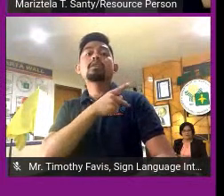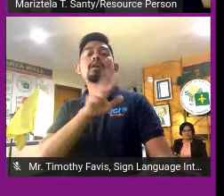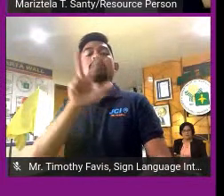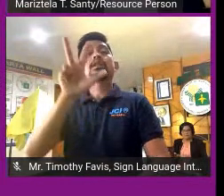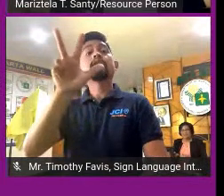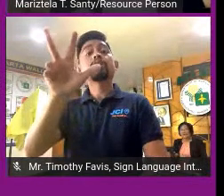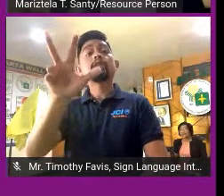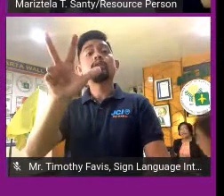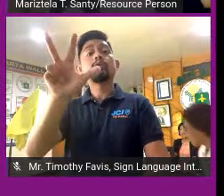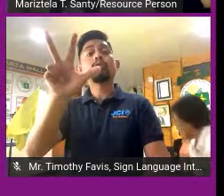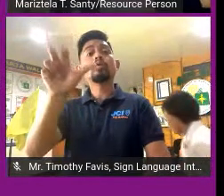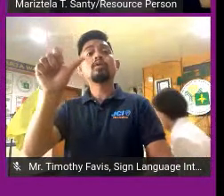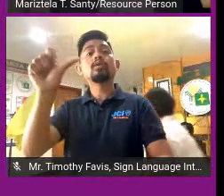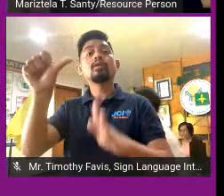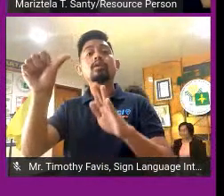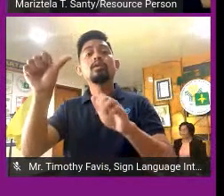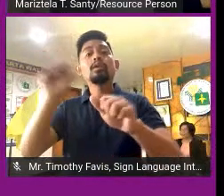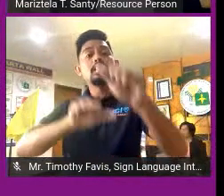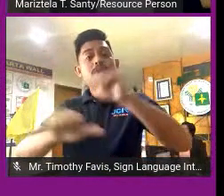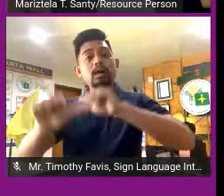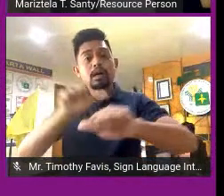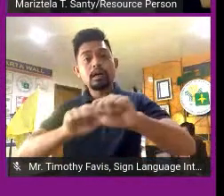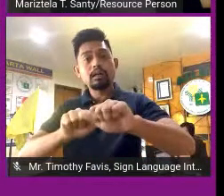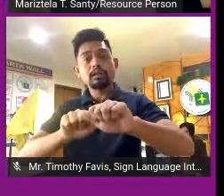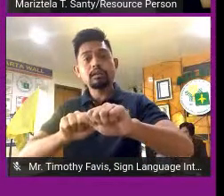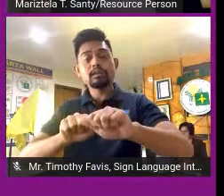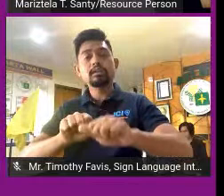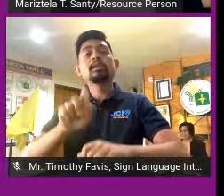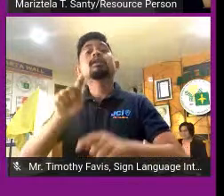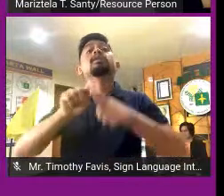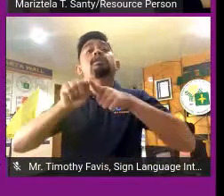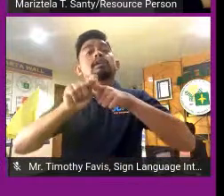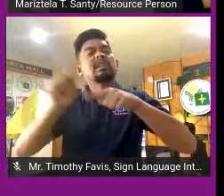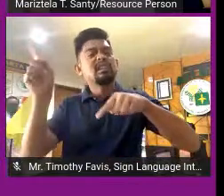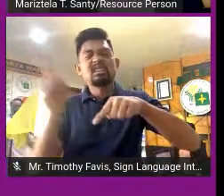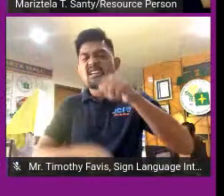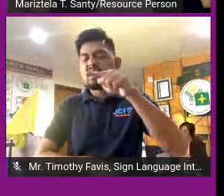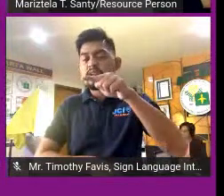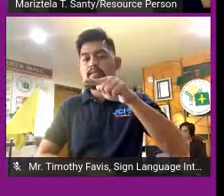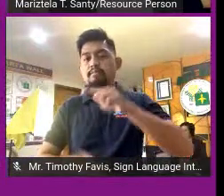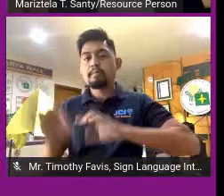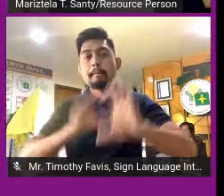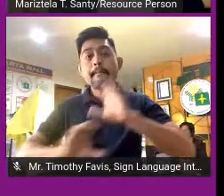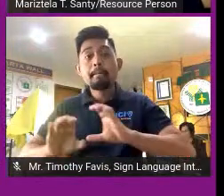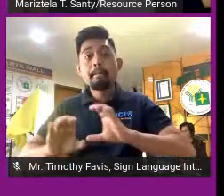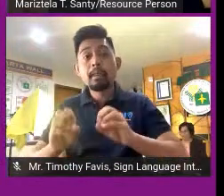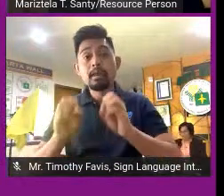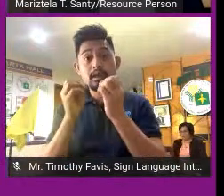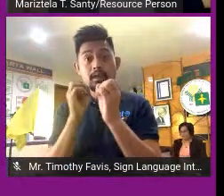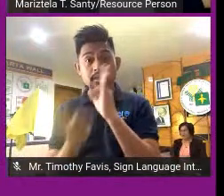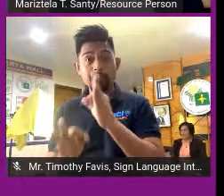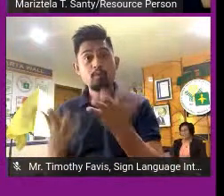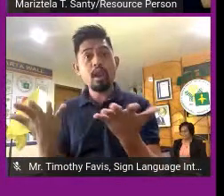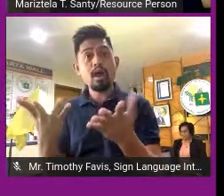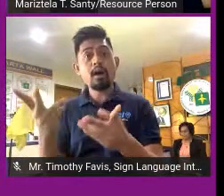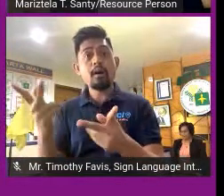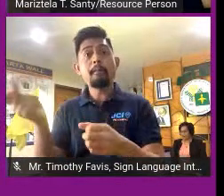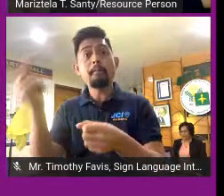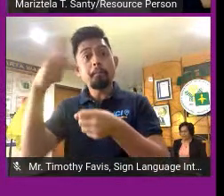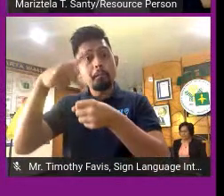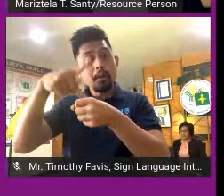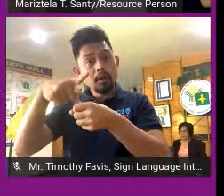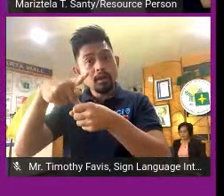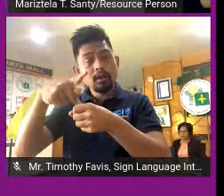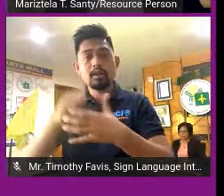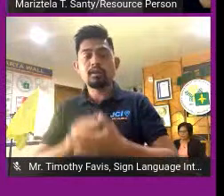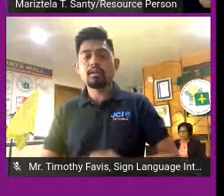aspects. Training cannot be done without the participants, without the training itself, and the trainer